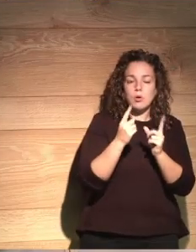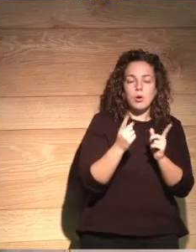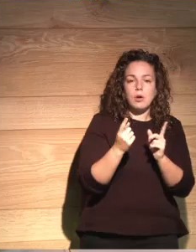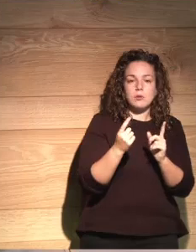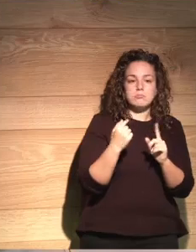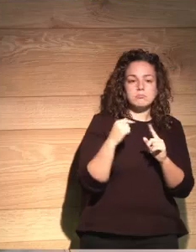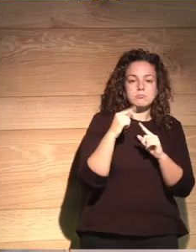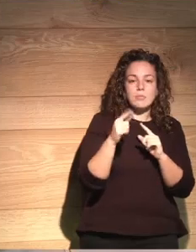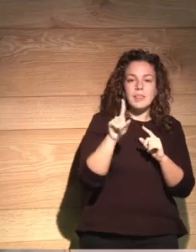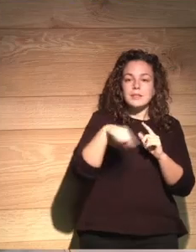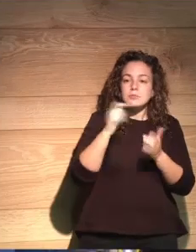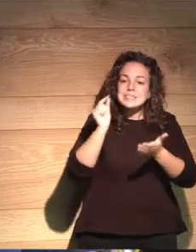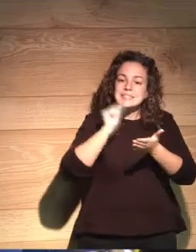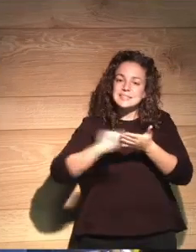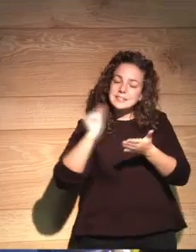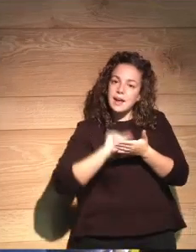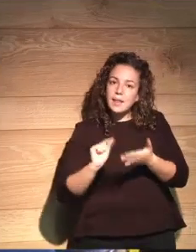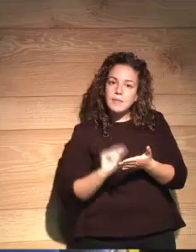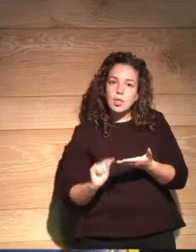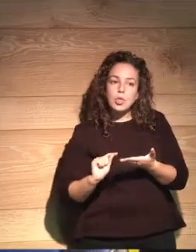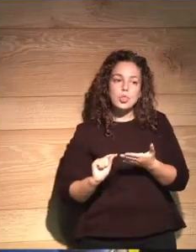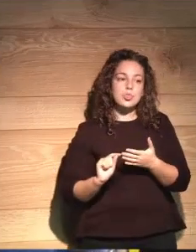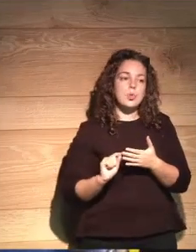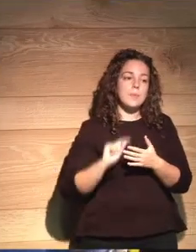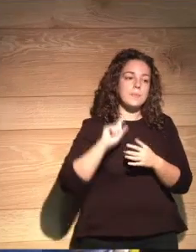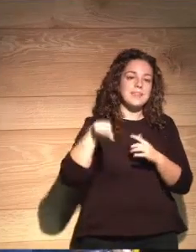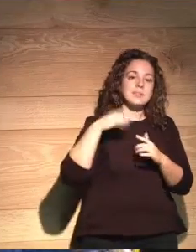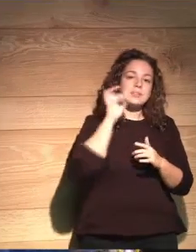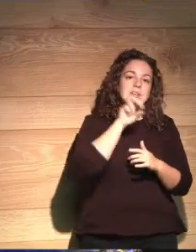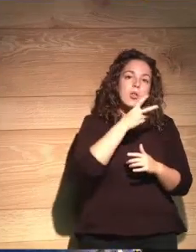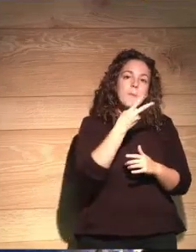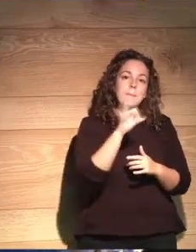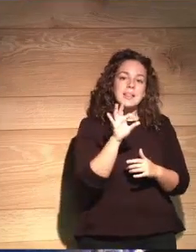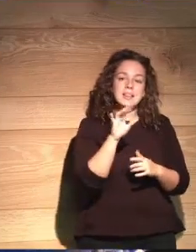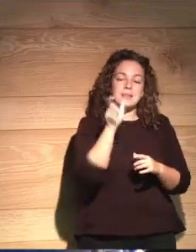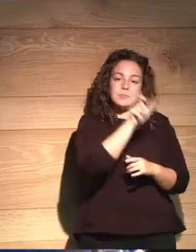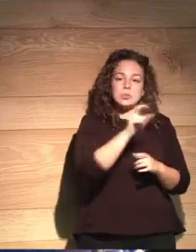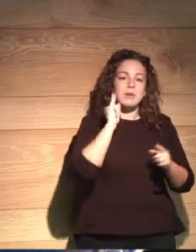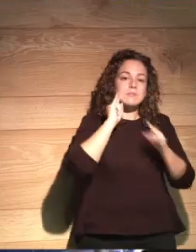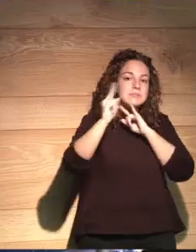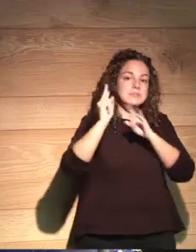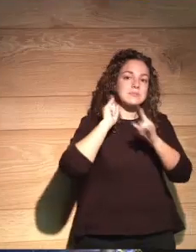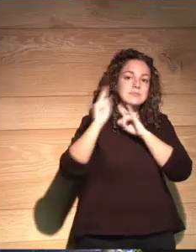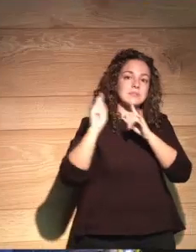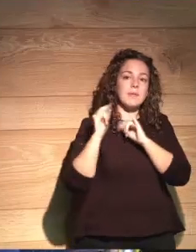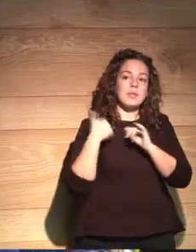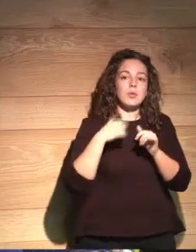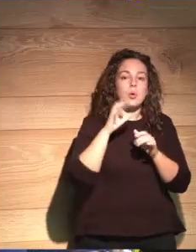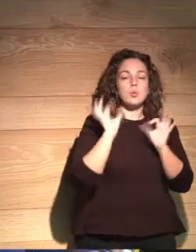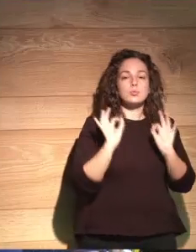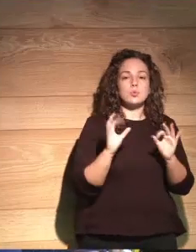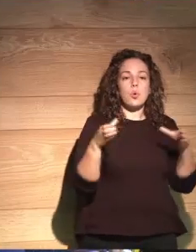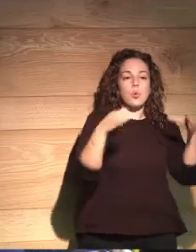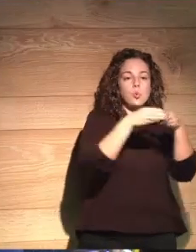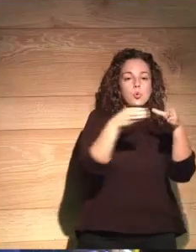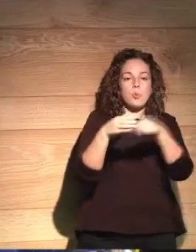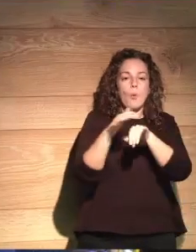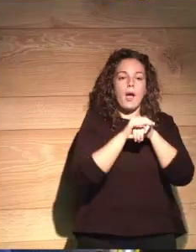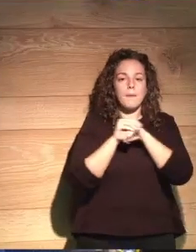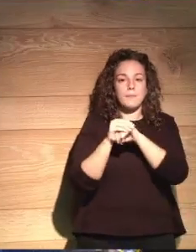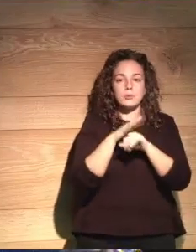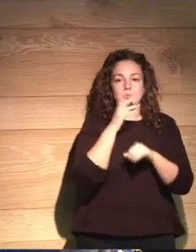you're talking to each other, and then you're writing to each other, and then in the 20th century you